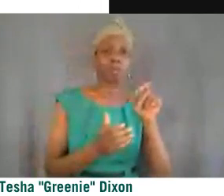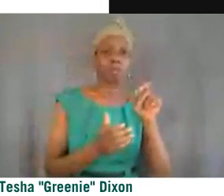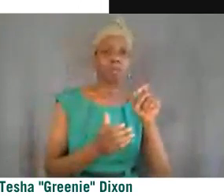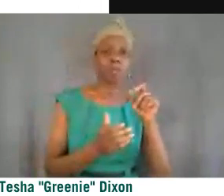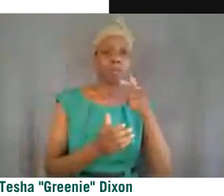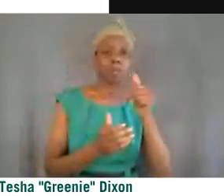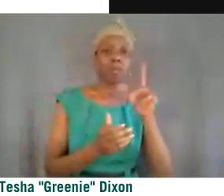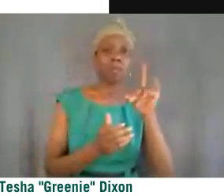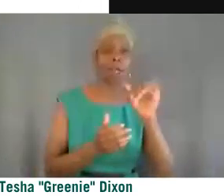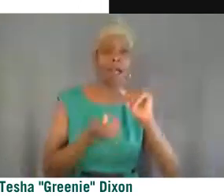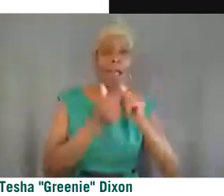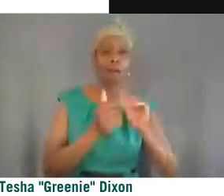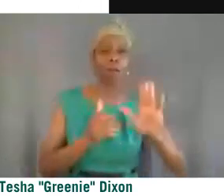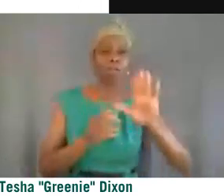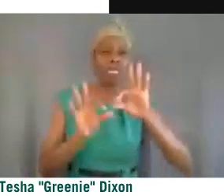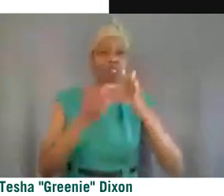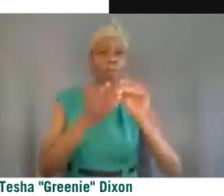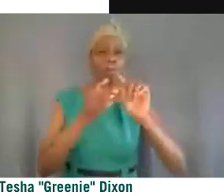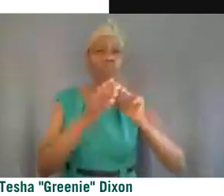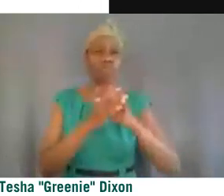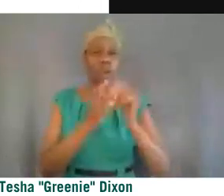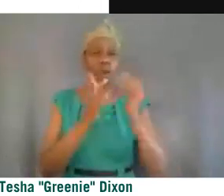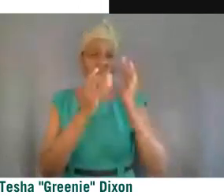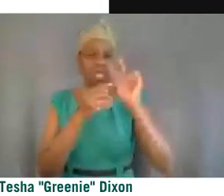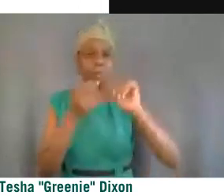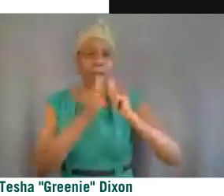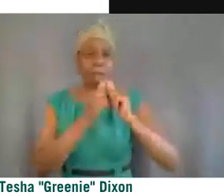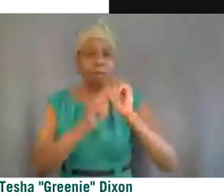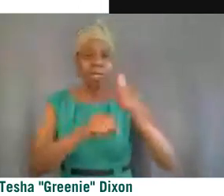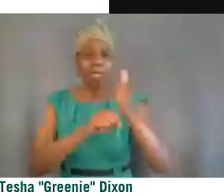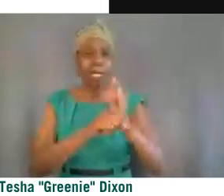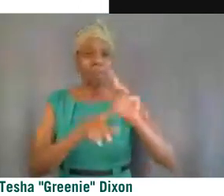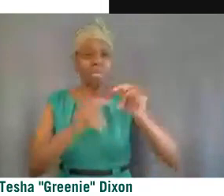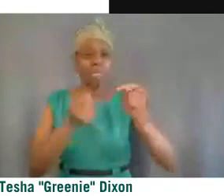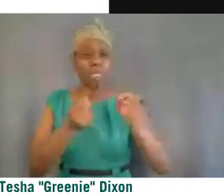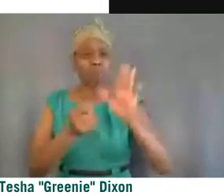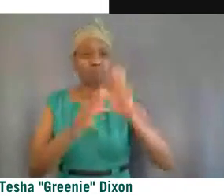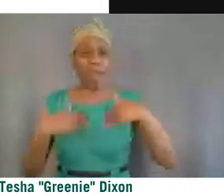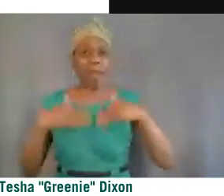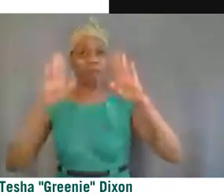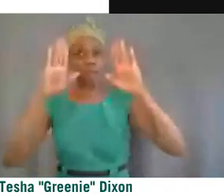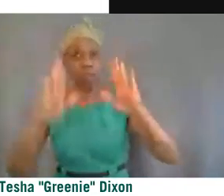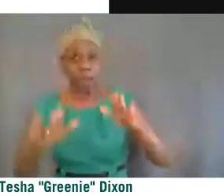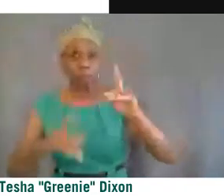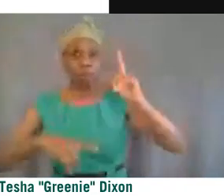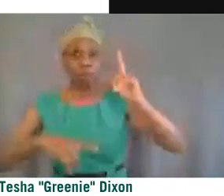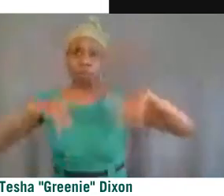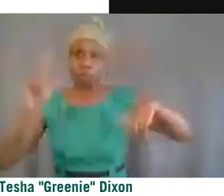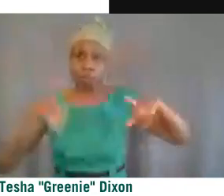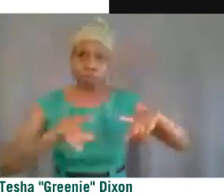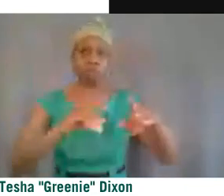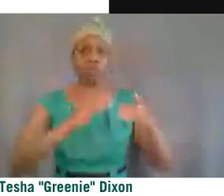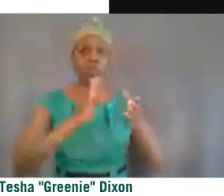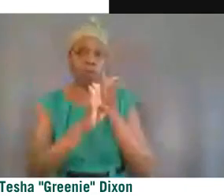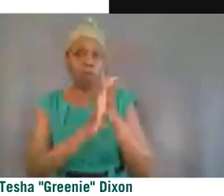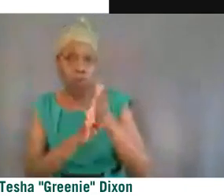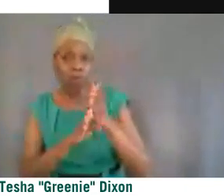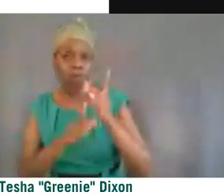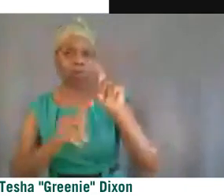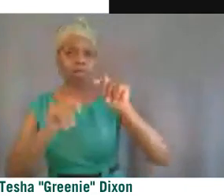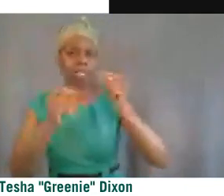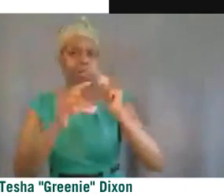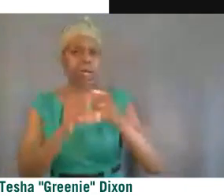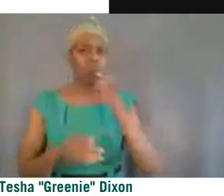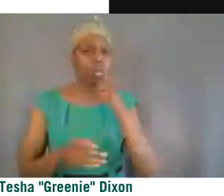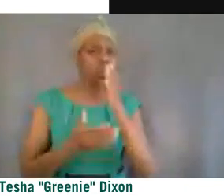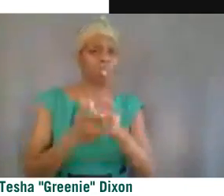Children's Hospital, you have an incredible multidisciplinary team that people have access to. But who are some of the people that should be on